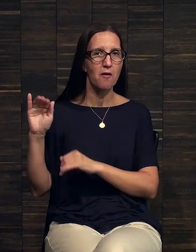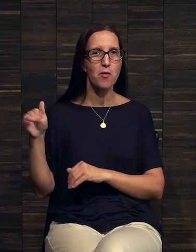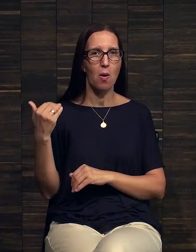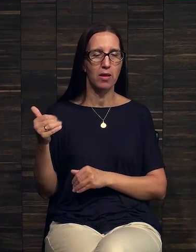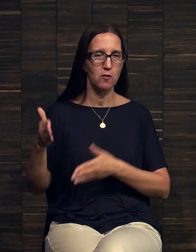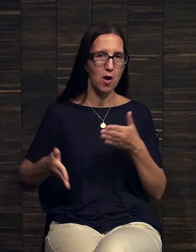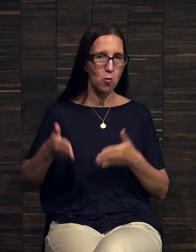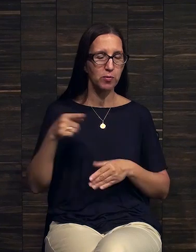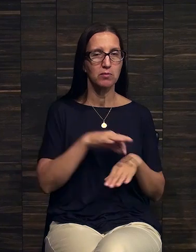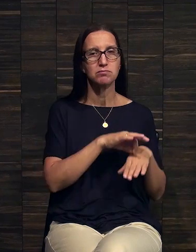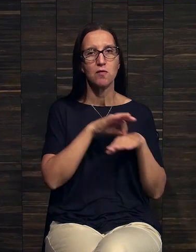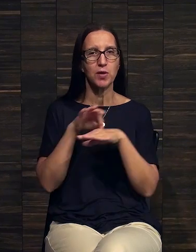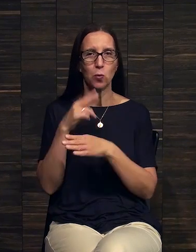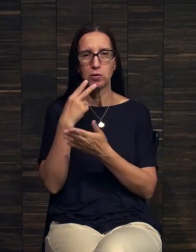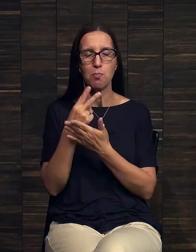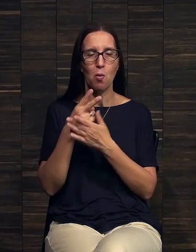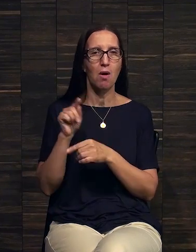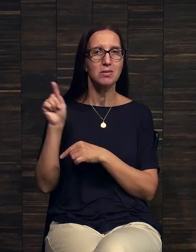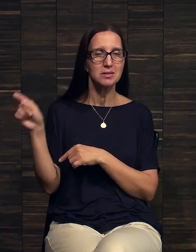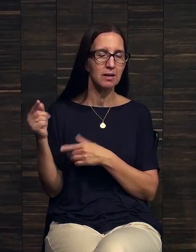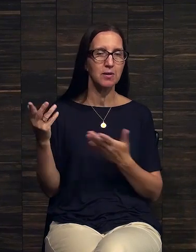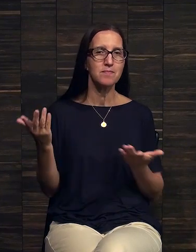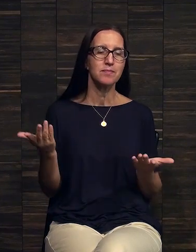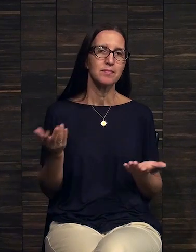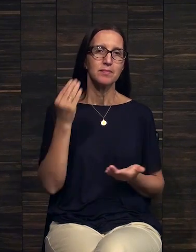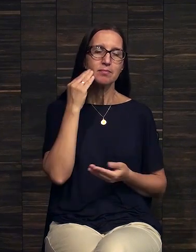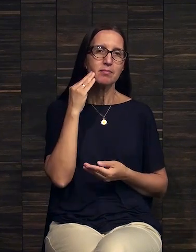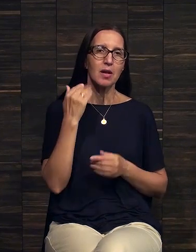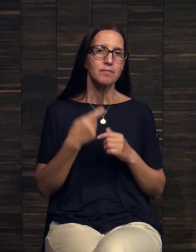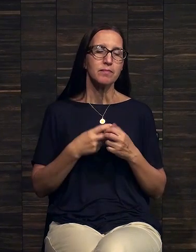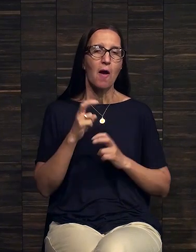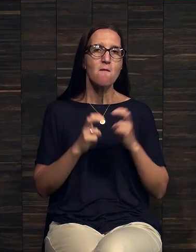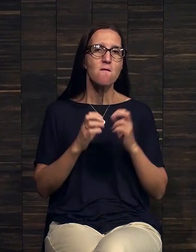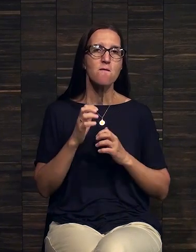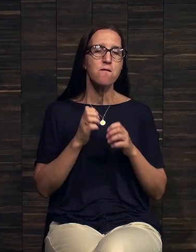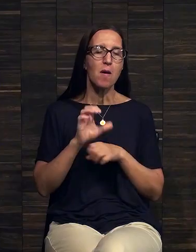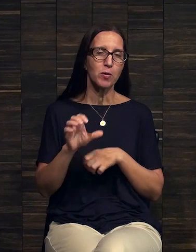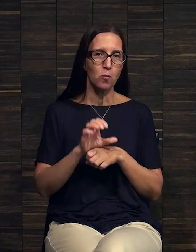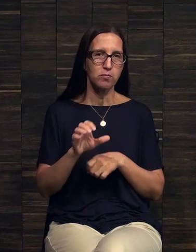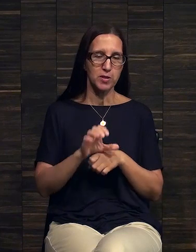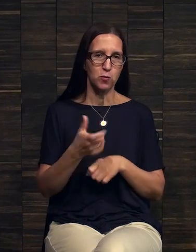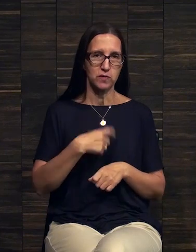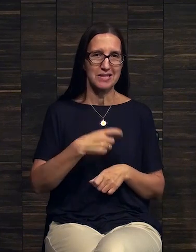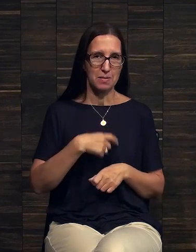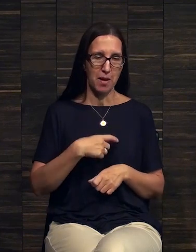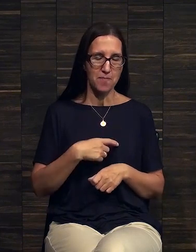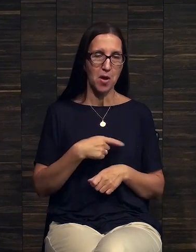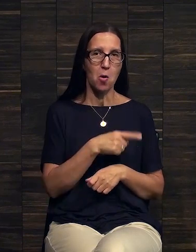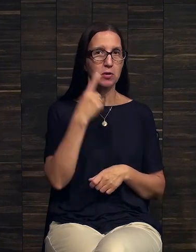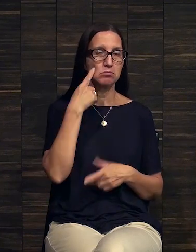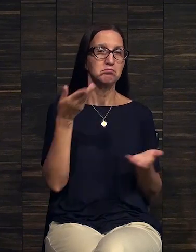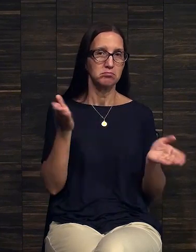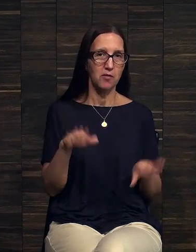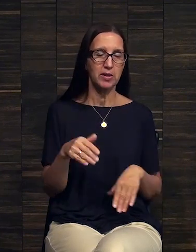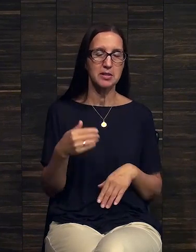we are wonderful, but purple robots are bad guys. And this is the manufacturing site of